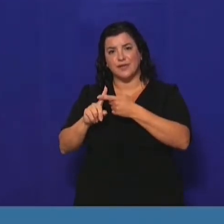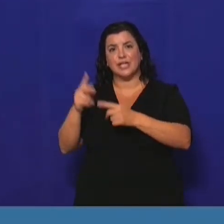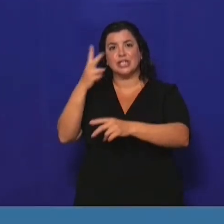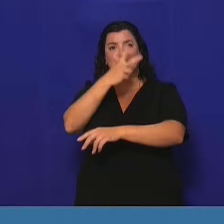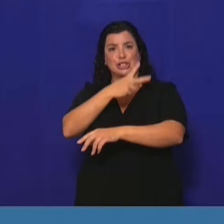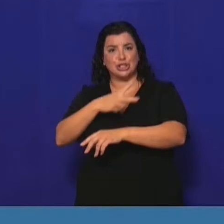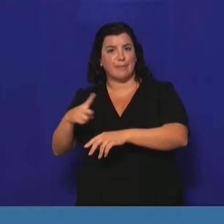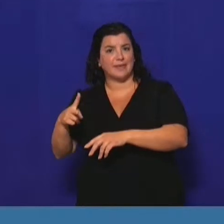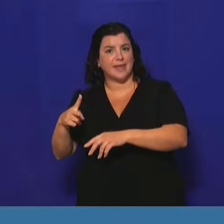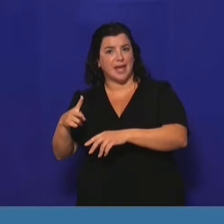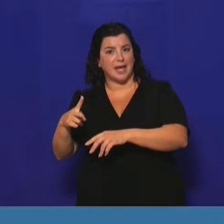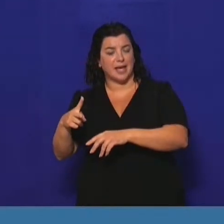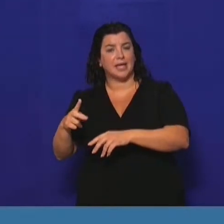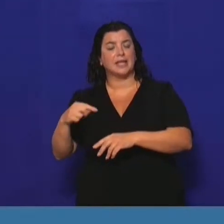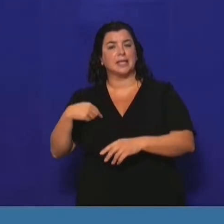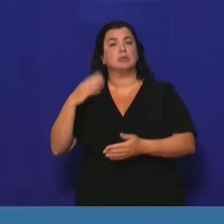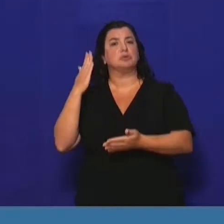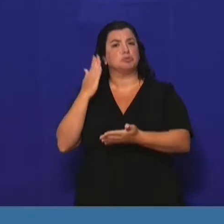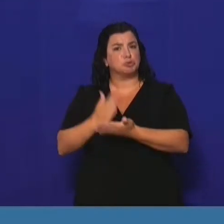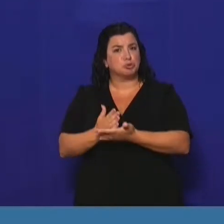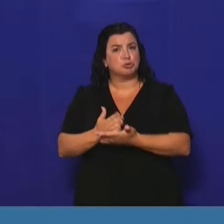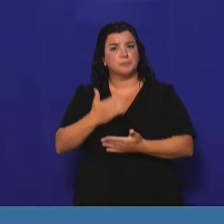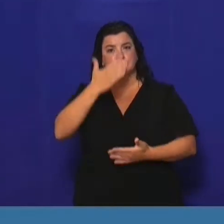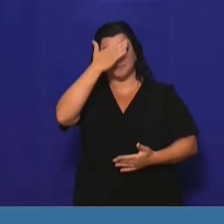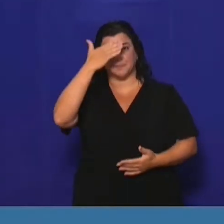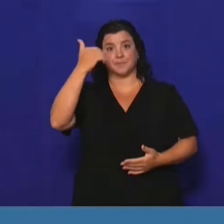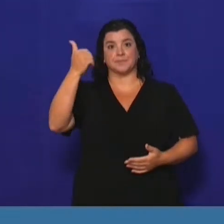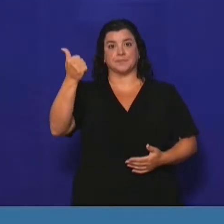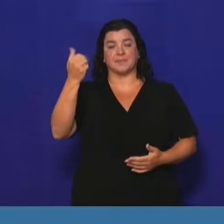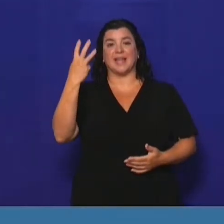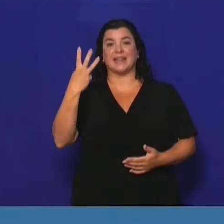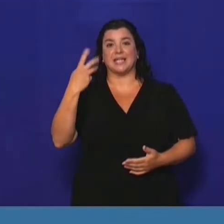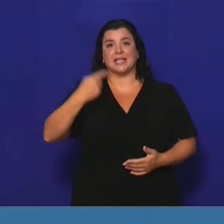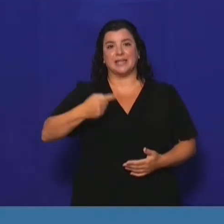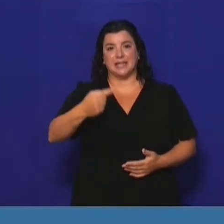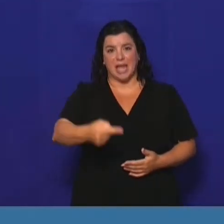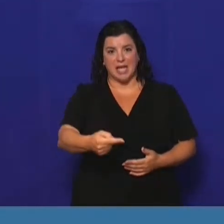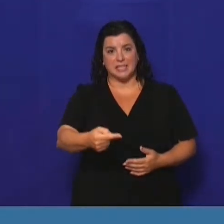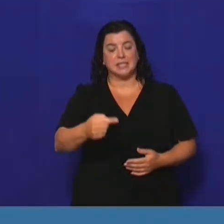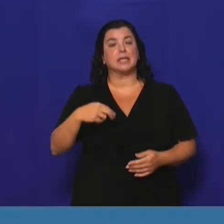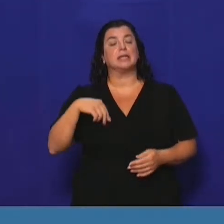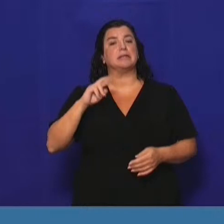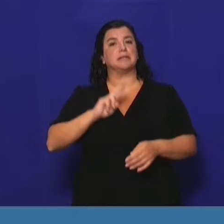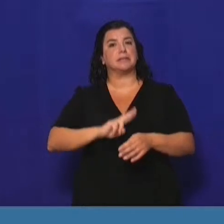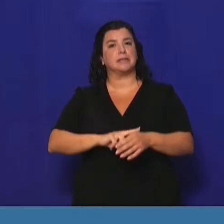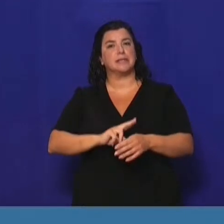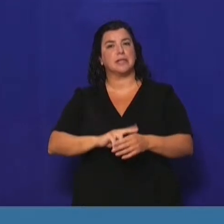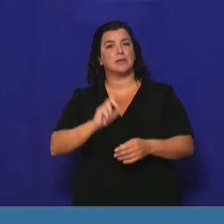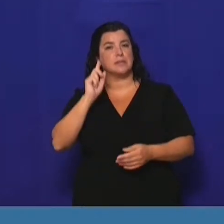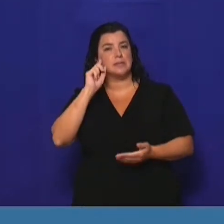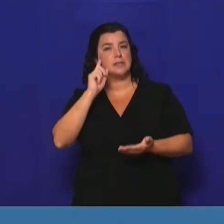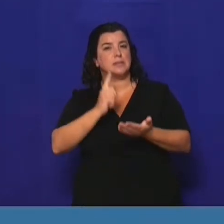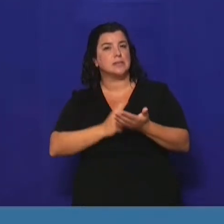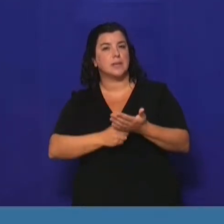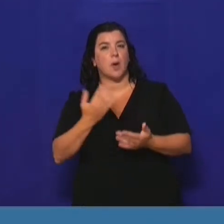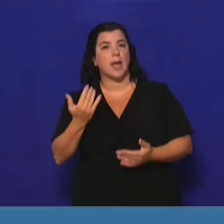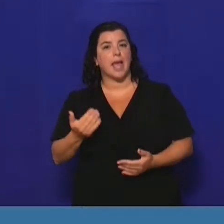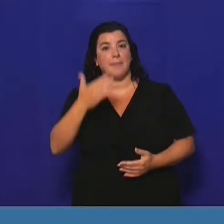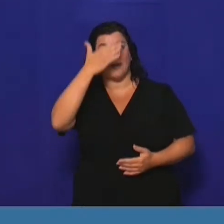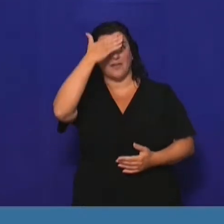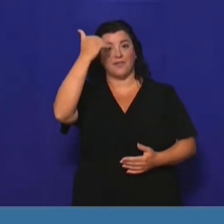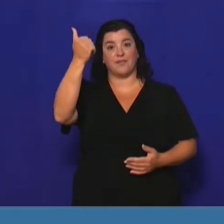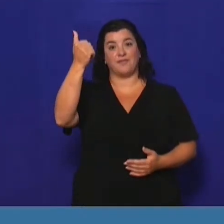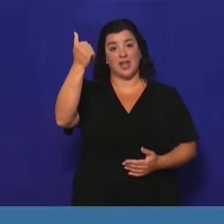nkunu żgur li għaddewlhom is-sintomi għal 3 ijiem, hemmhekk sibna li kellna 63 persuna li fieq.